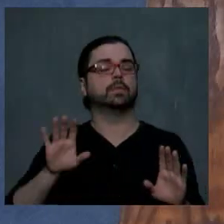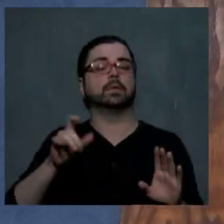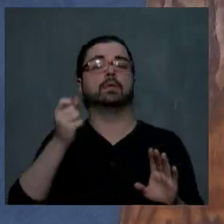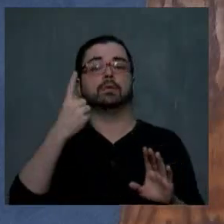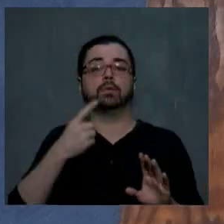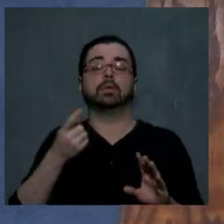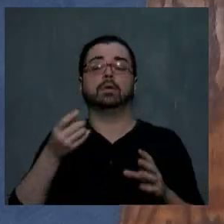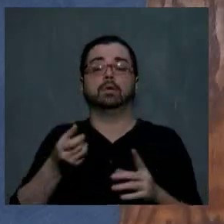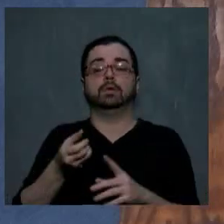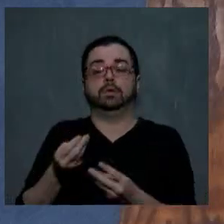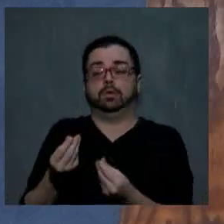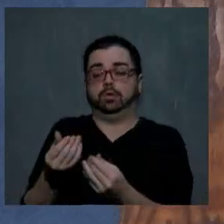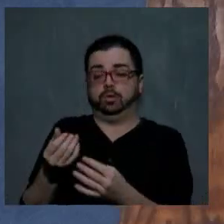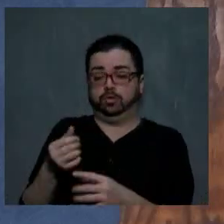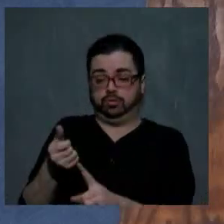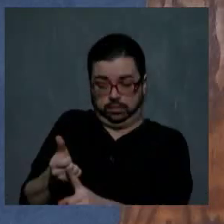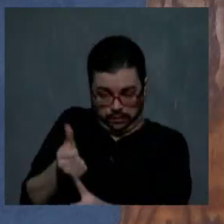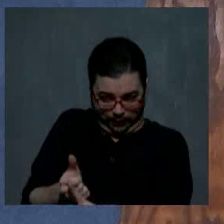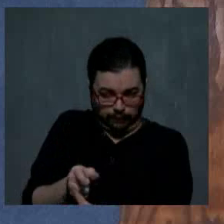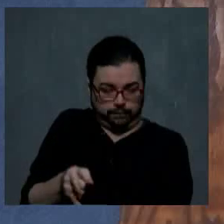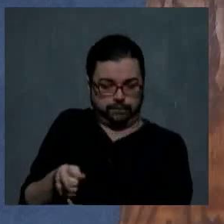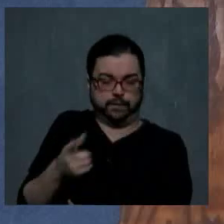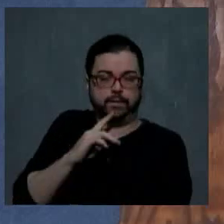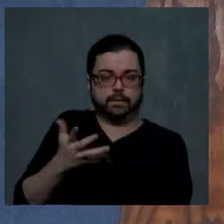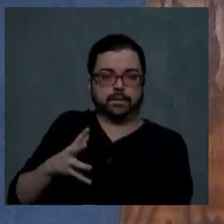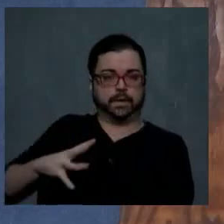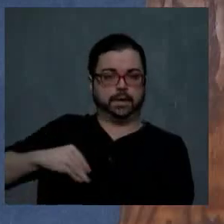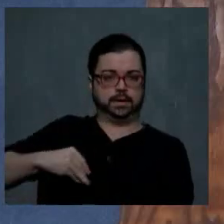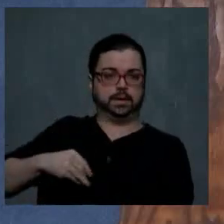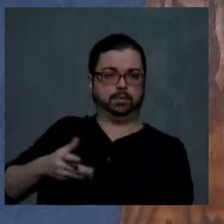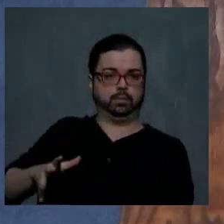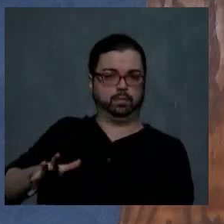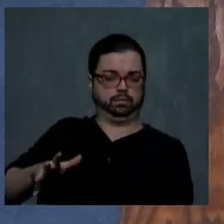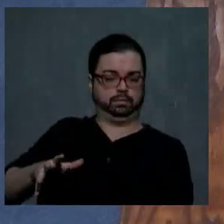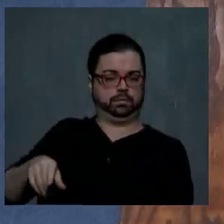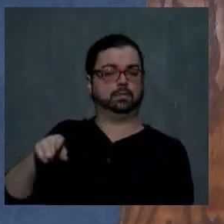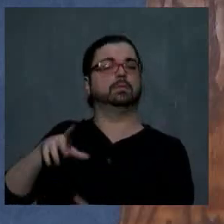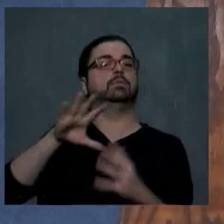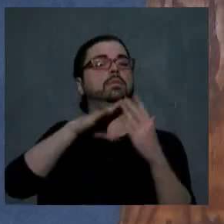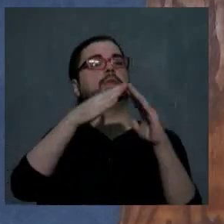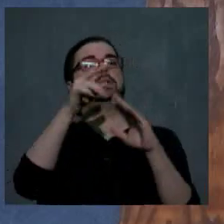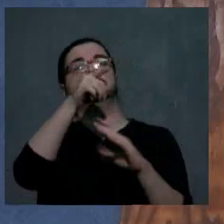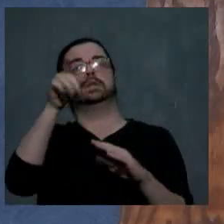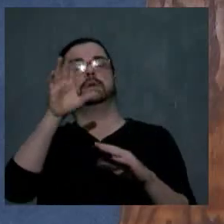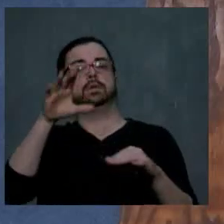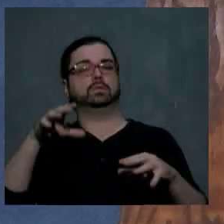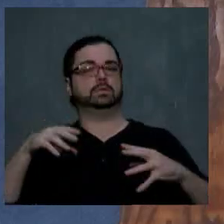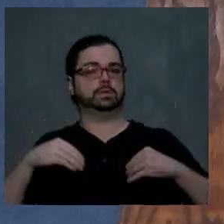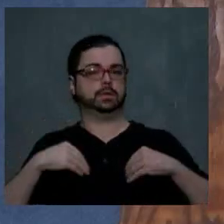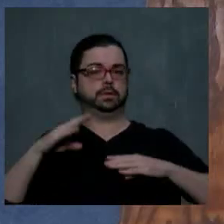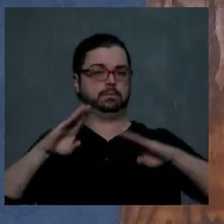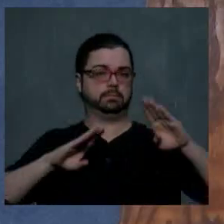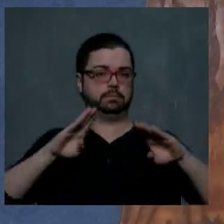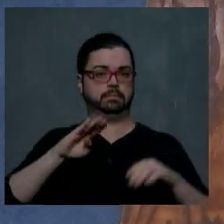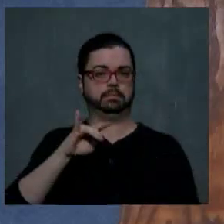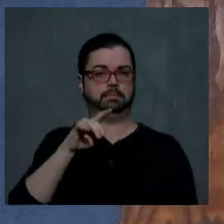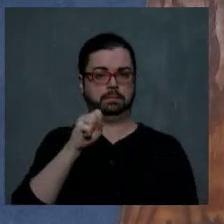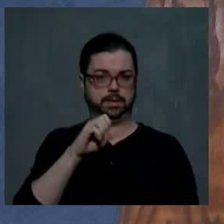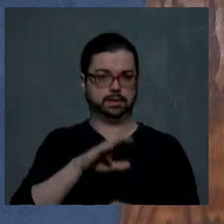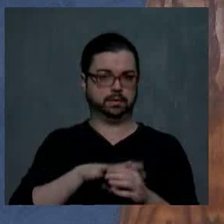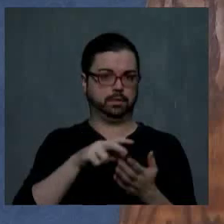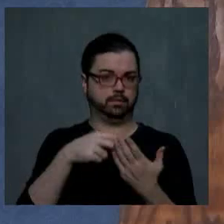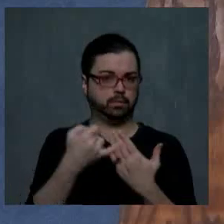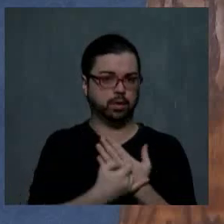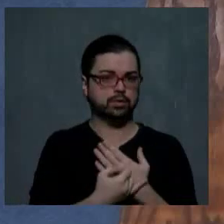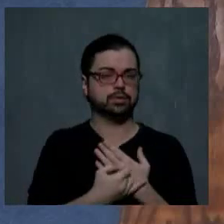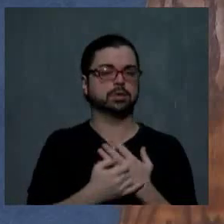material is acceptable. Okay. But what will happen is the city will take bids on their project, and the contractors will look at the